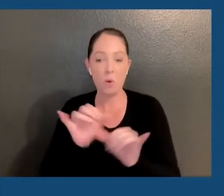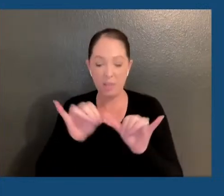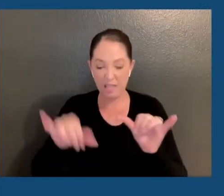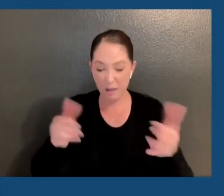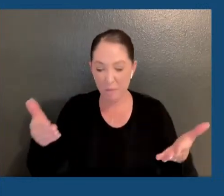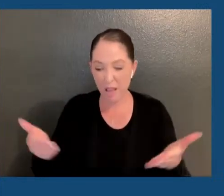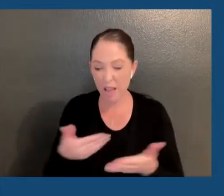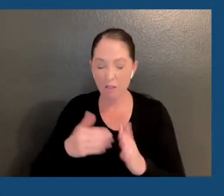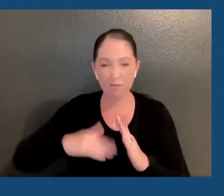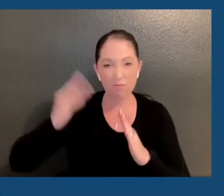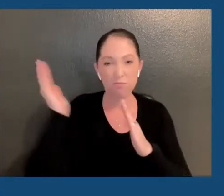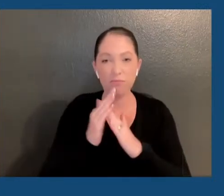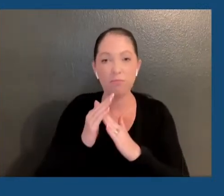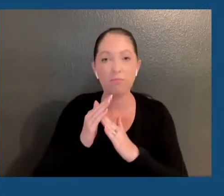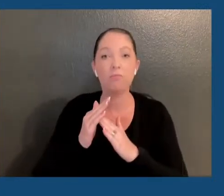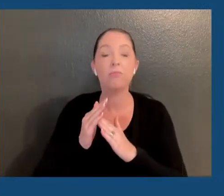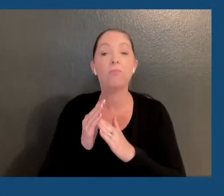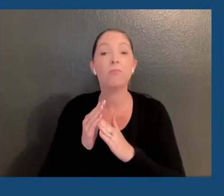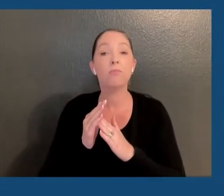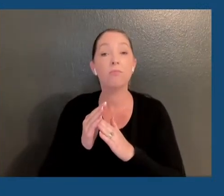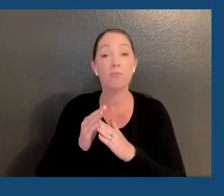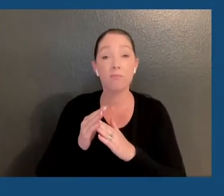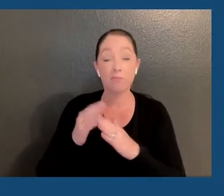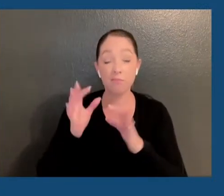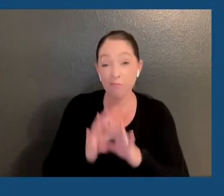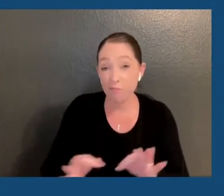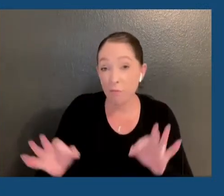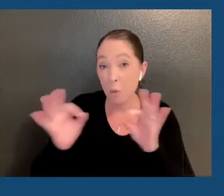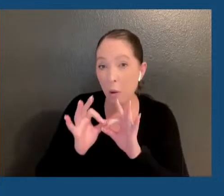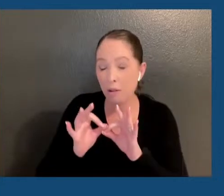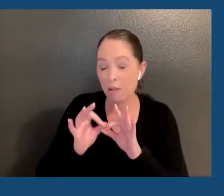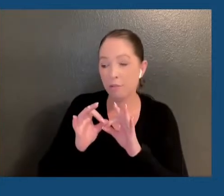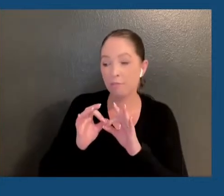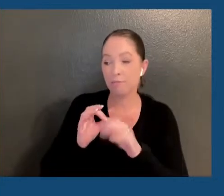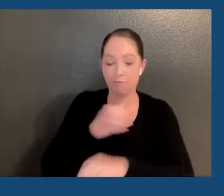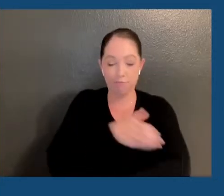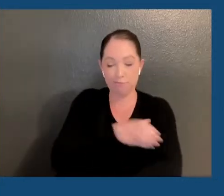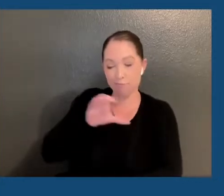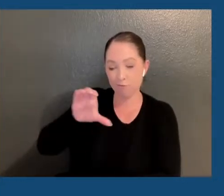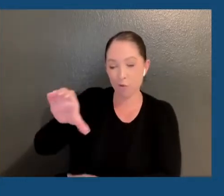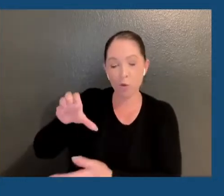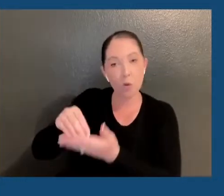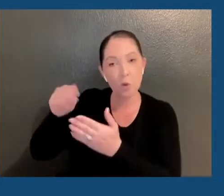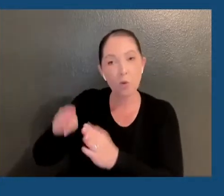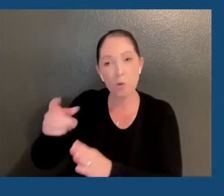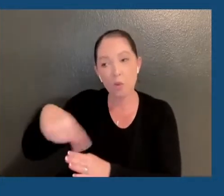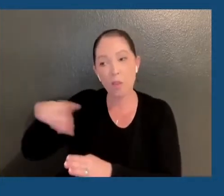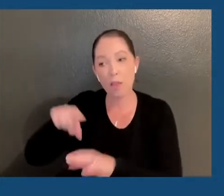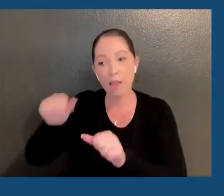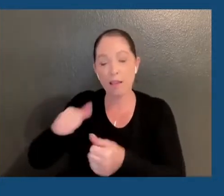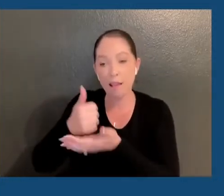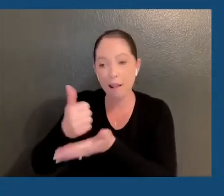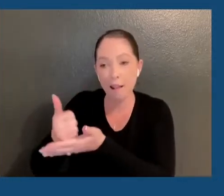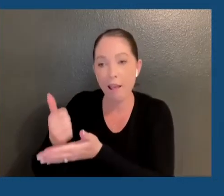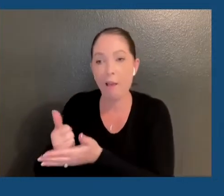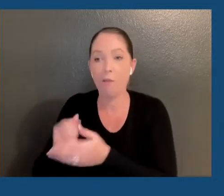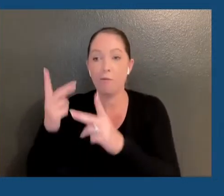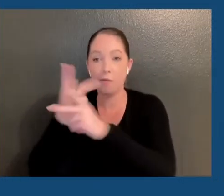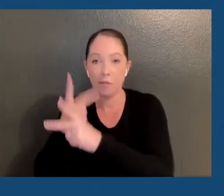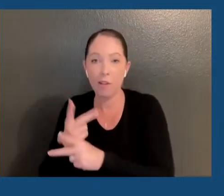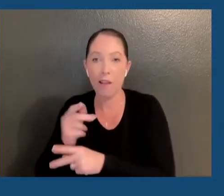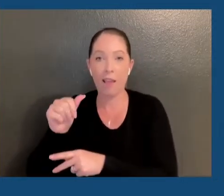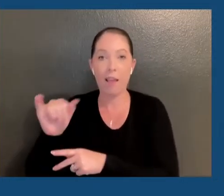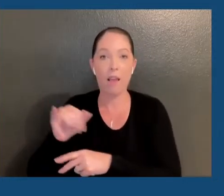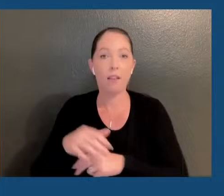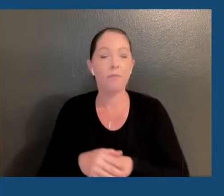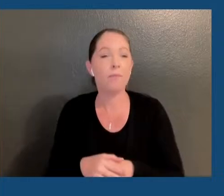most importantly, it will give students the power to use our AI computing to help people. The power of AI changes our